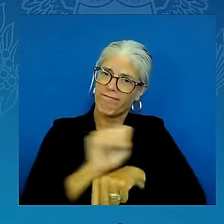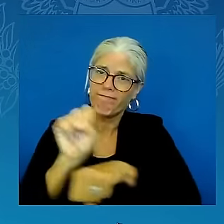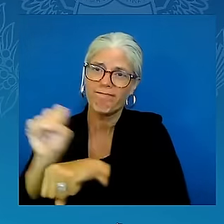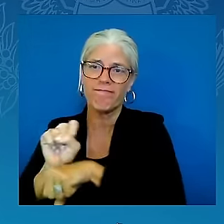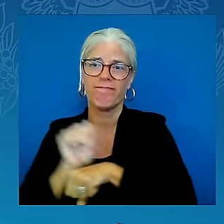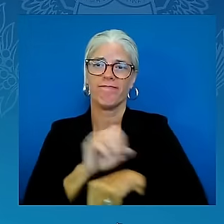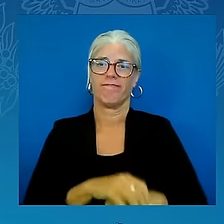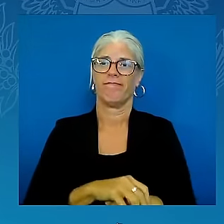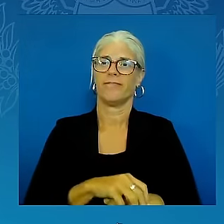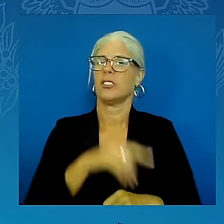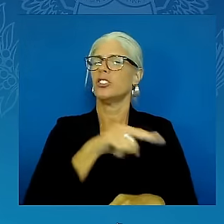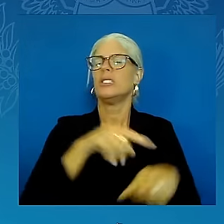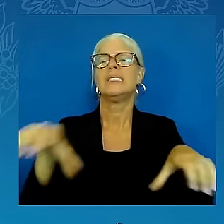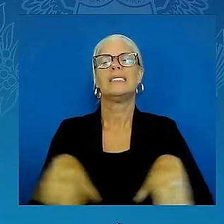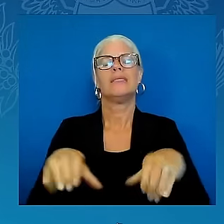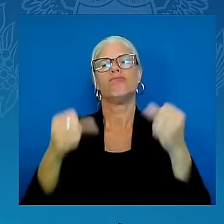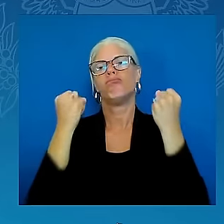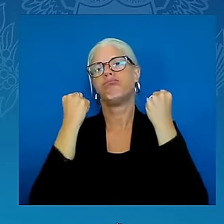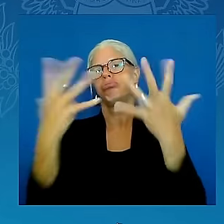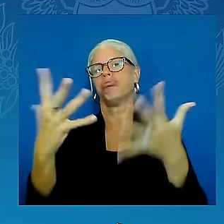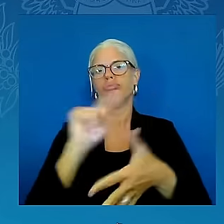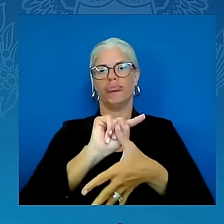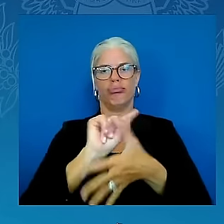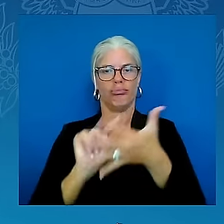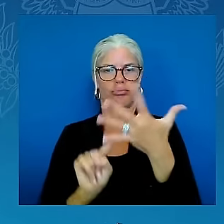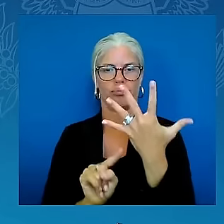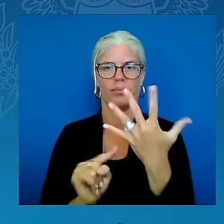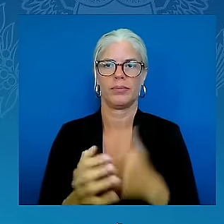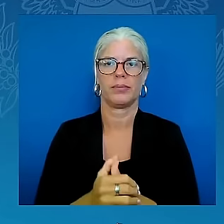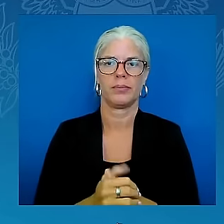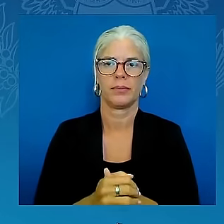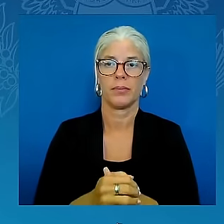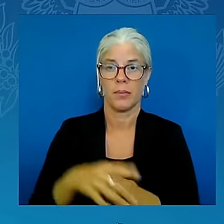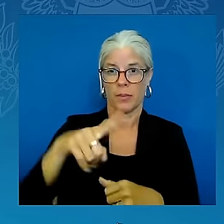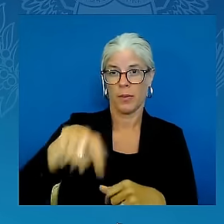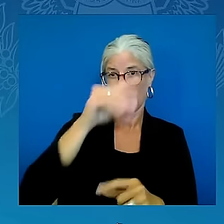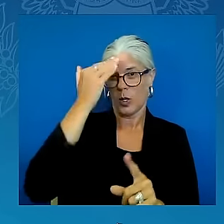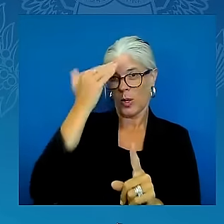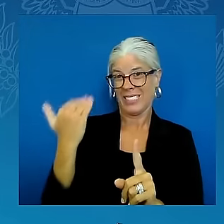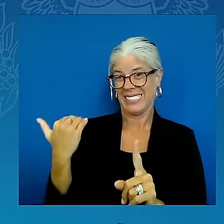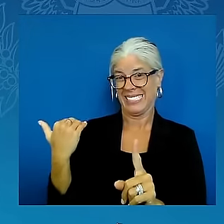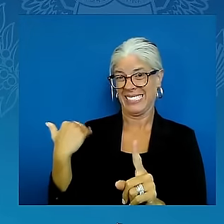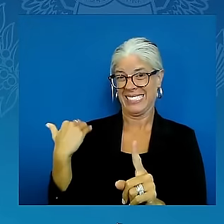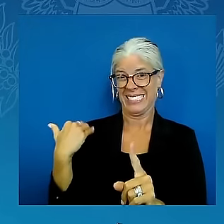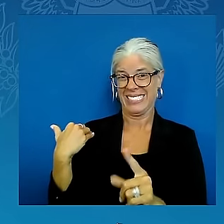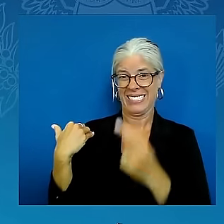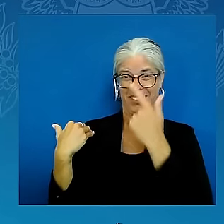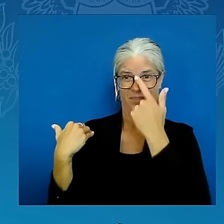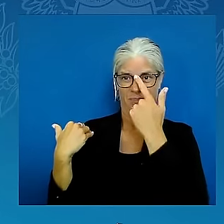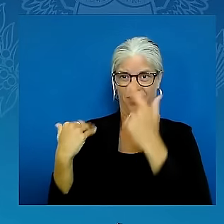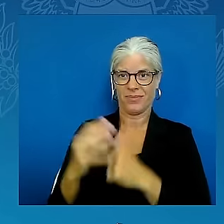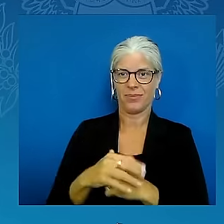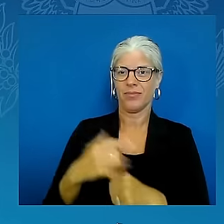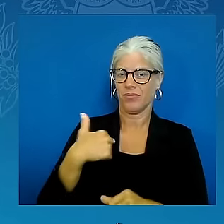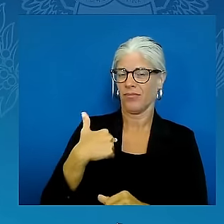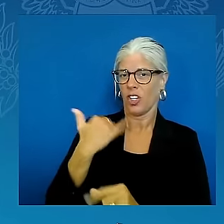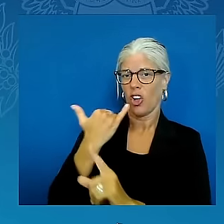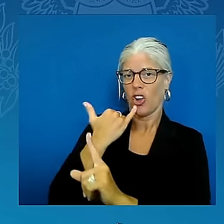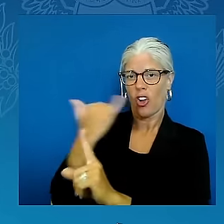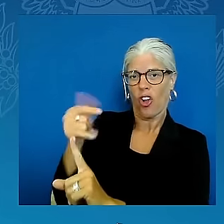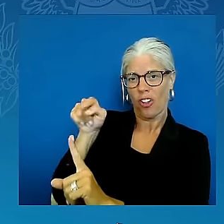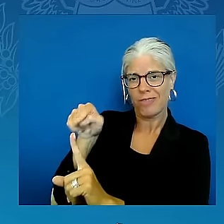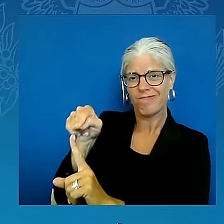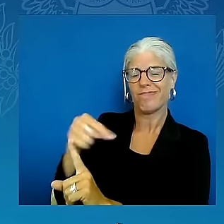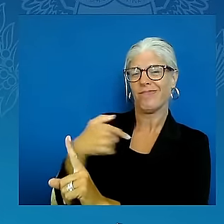my sincere and deep gratitude for all she had done. And I told her,